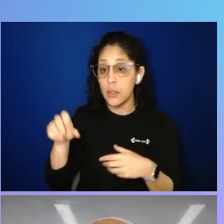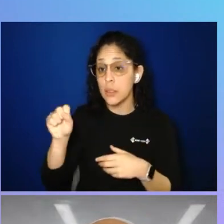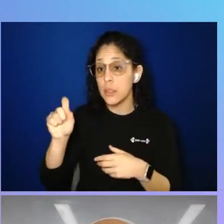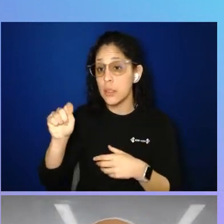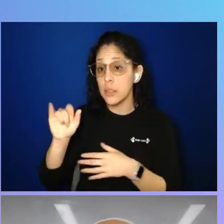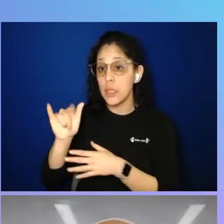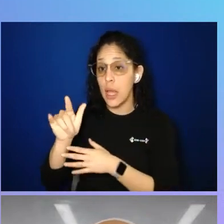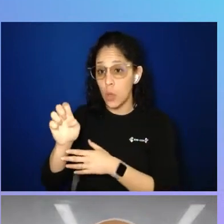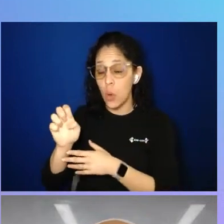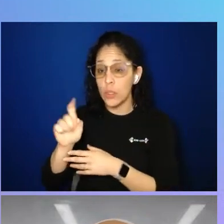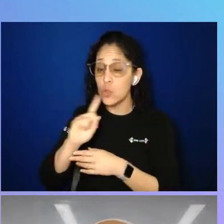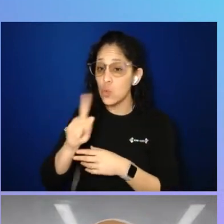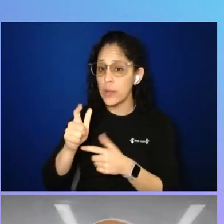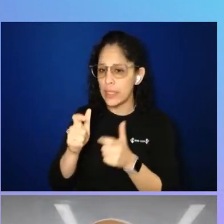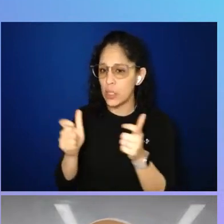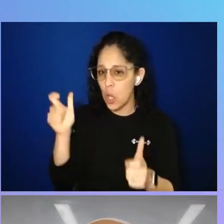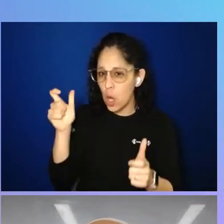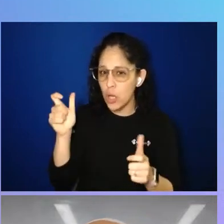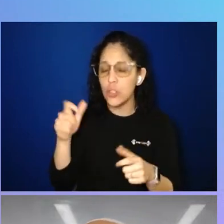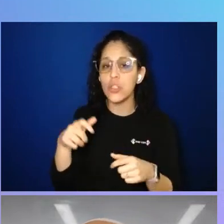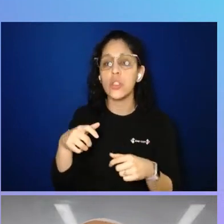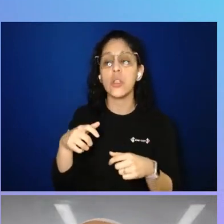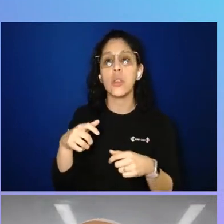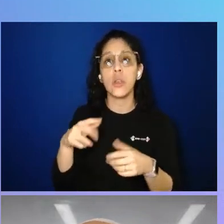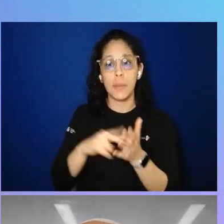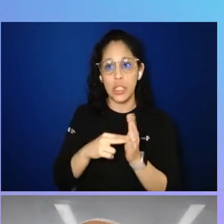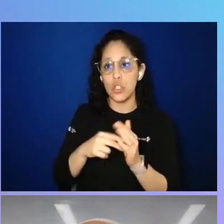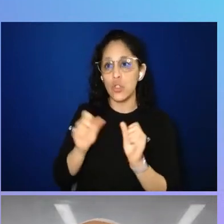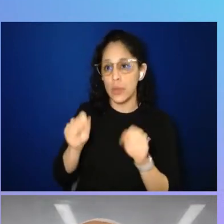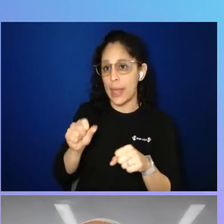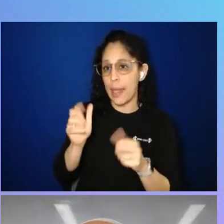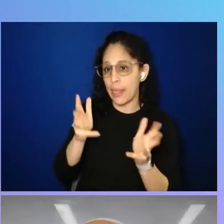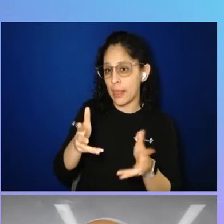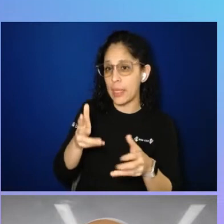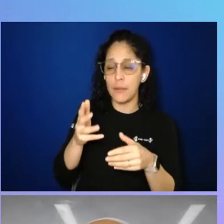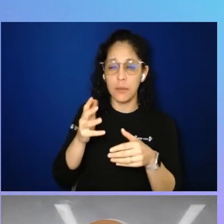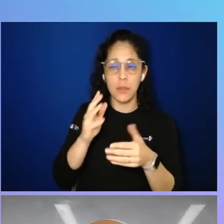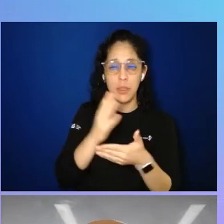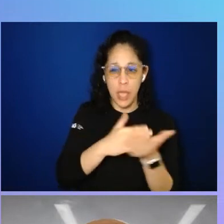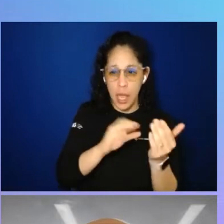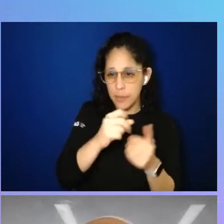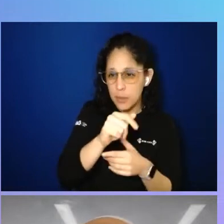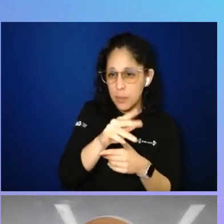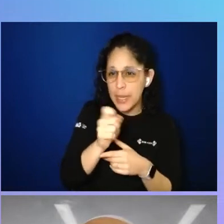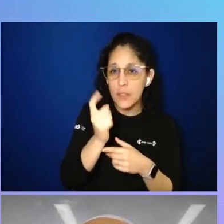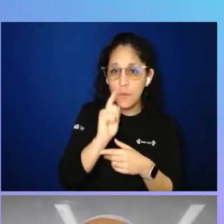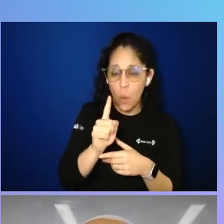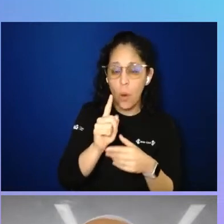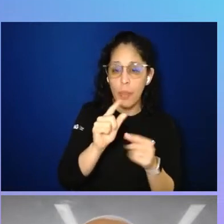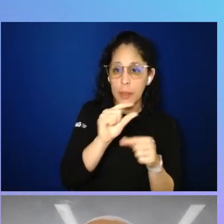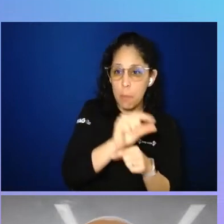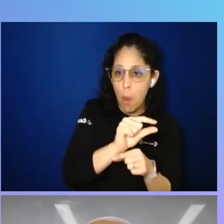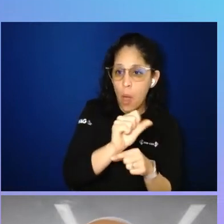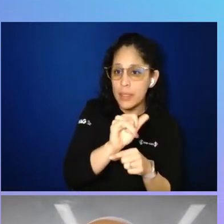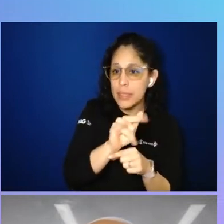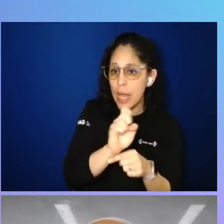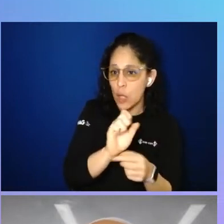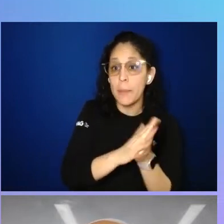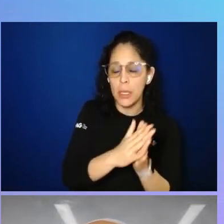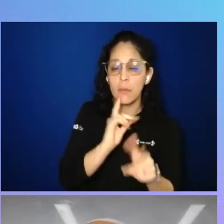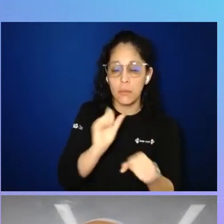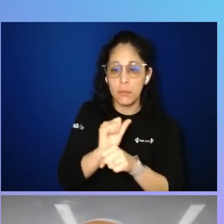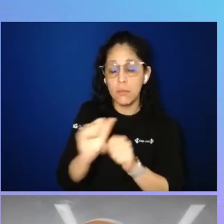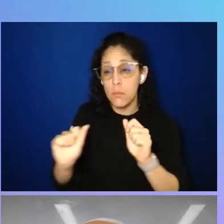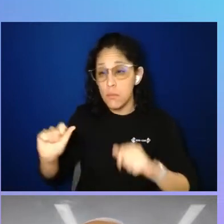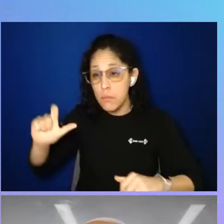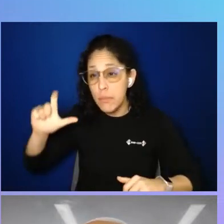much. And then you can leave space for the small styles to become very big, making all